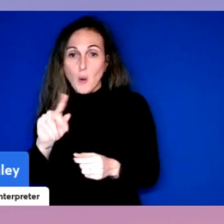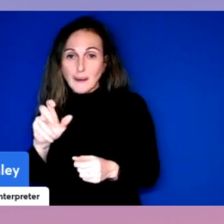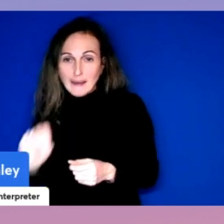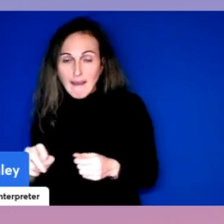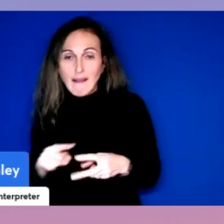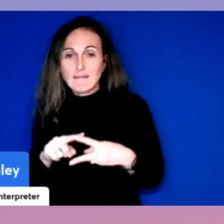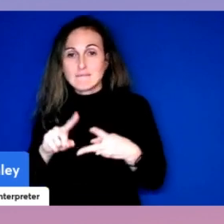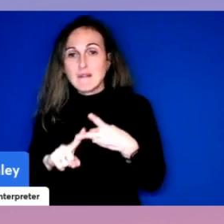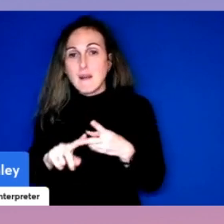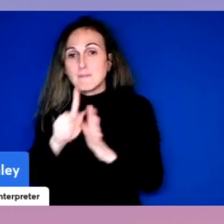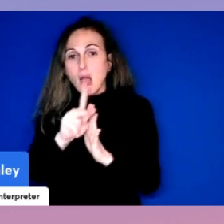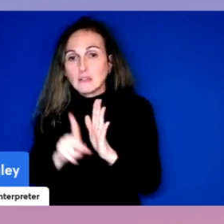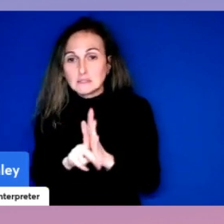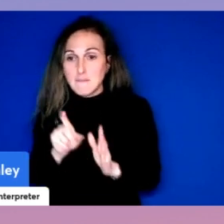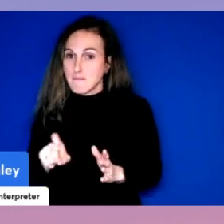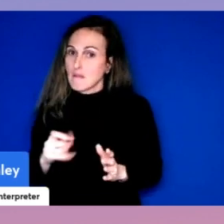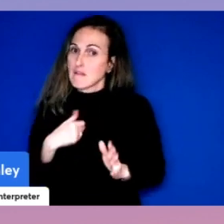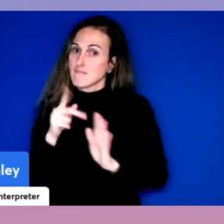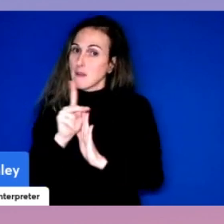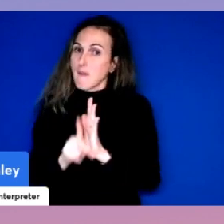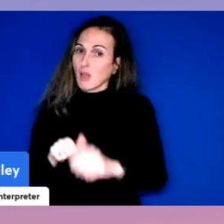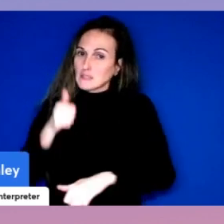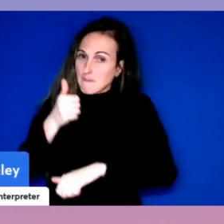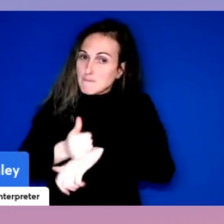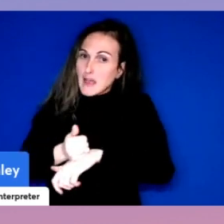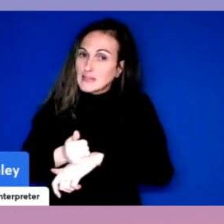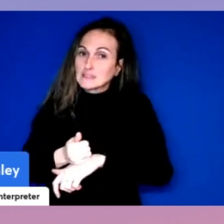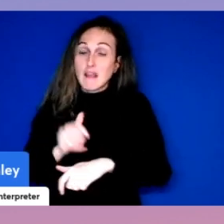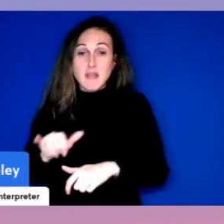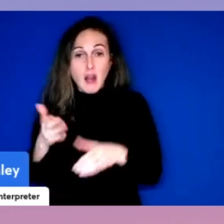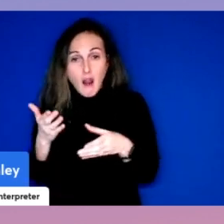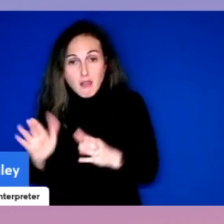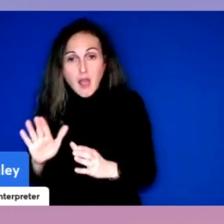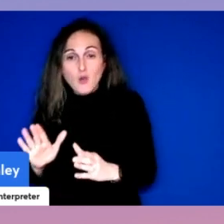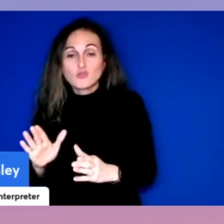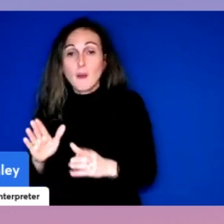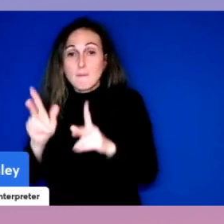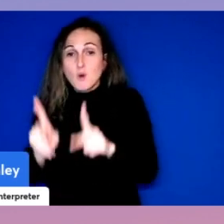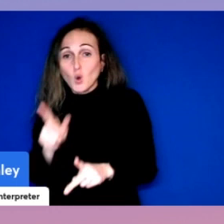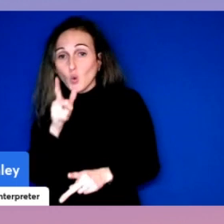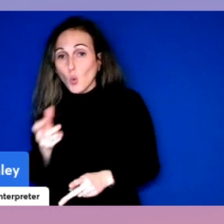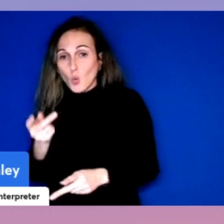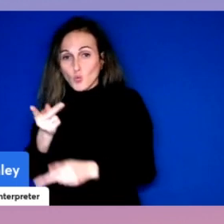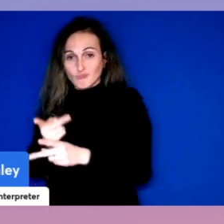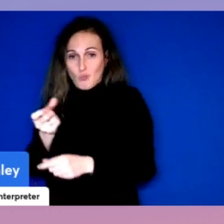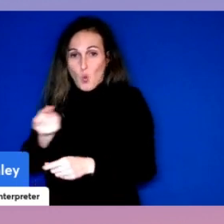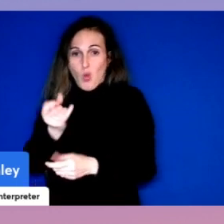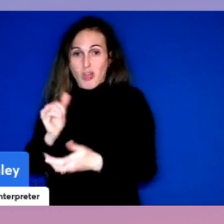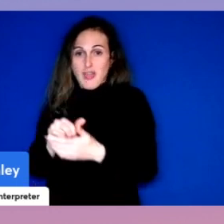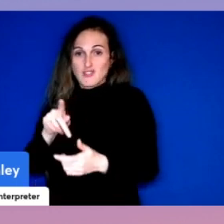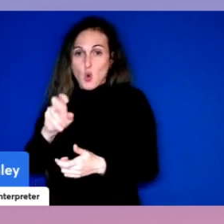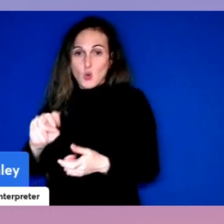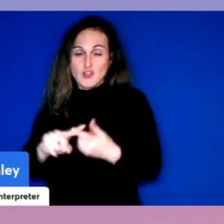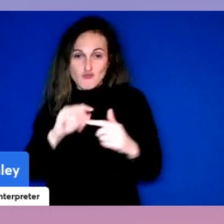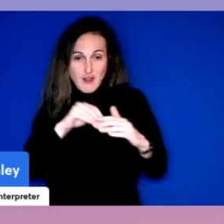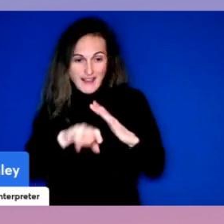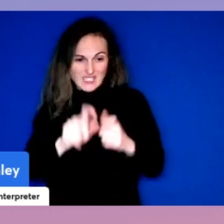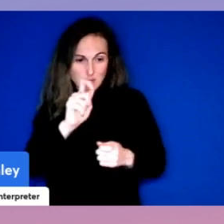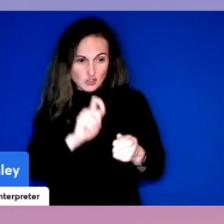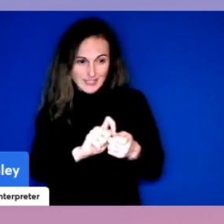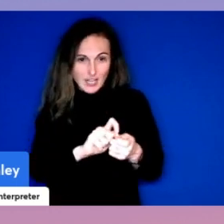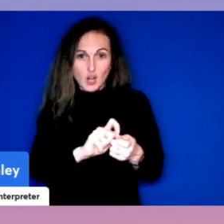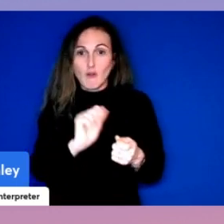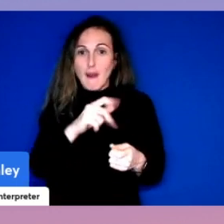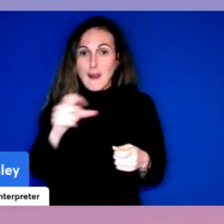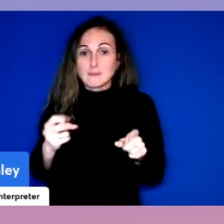that allows the holder of the token to access particular locations. So you see here the path internal data